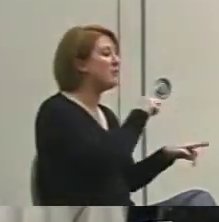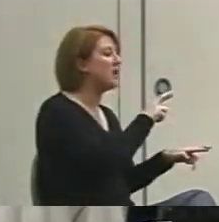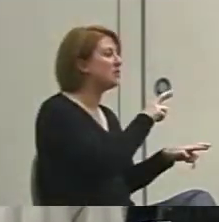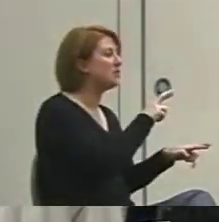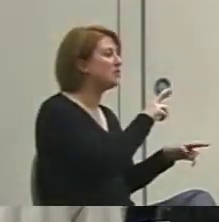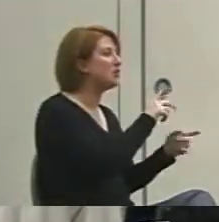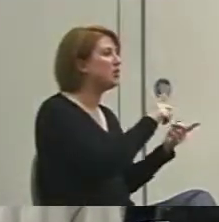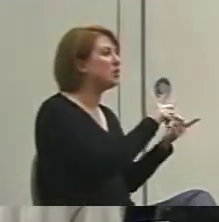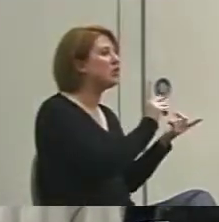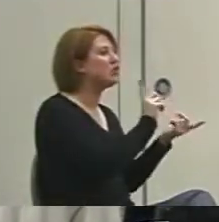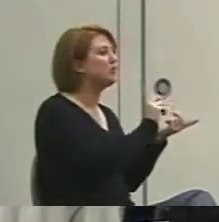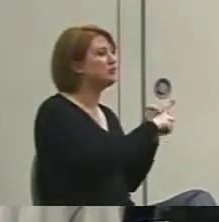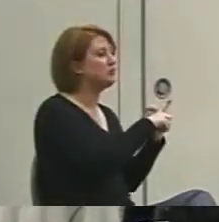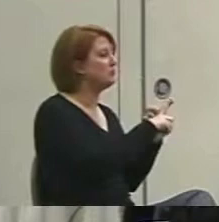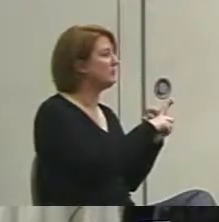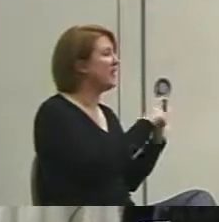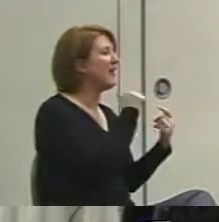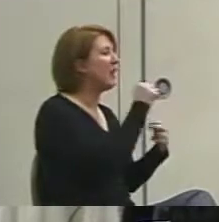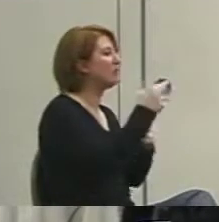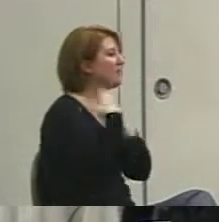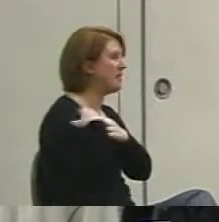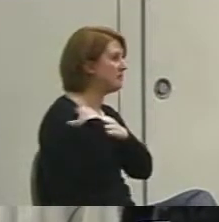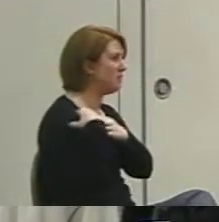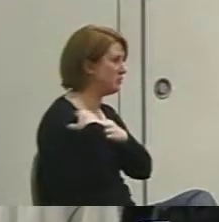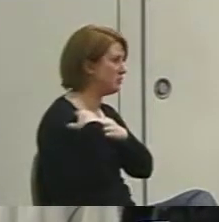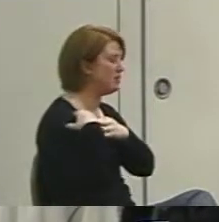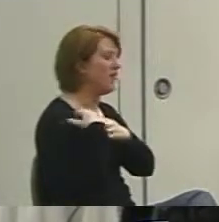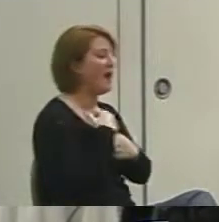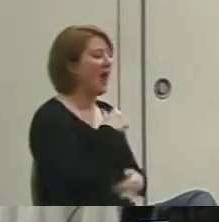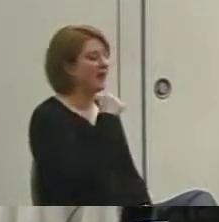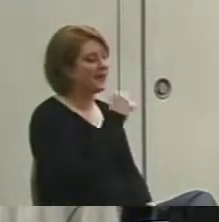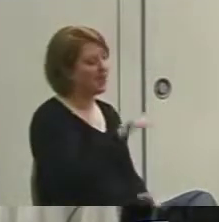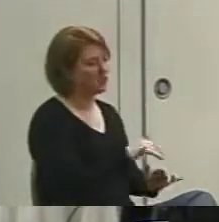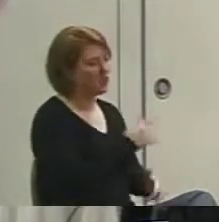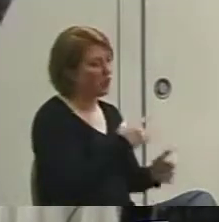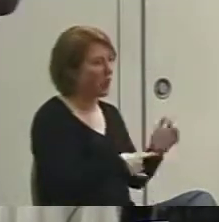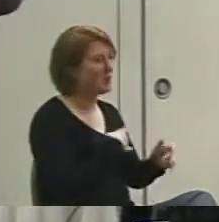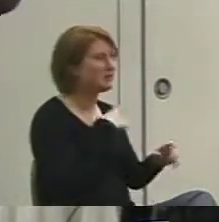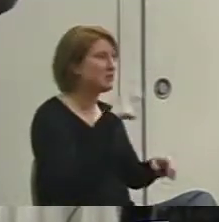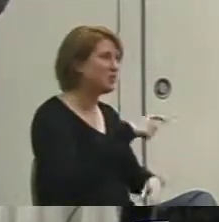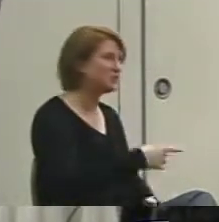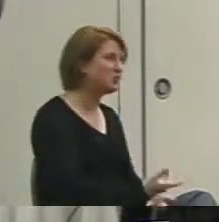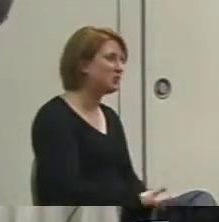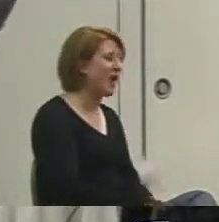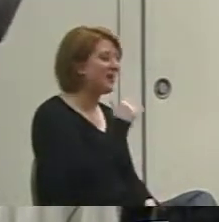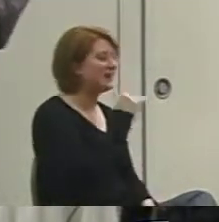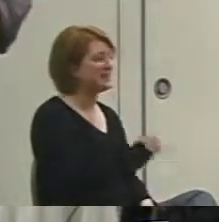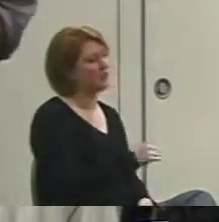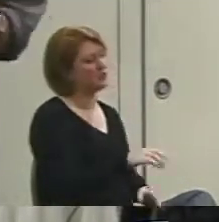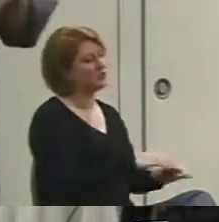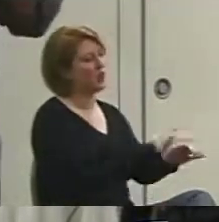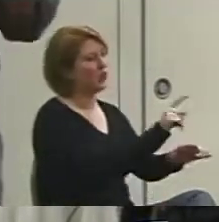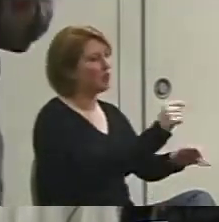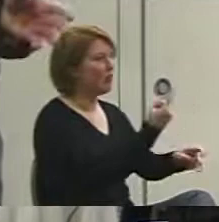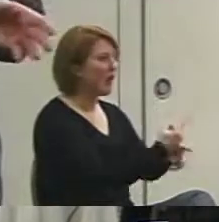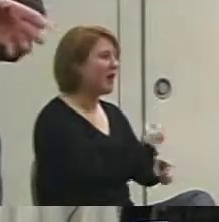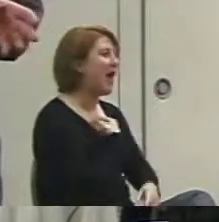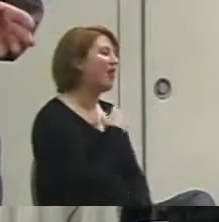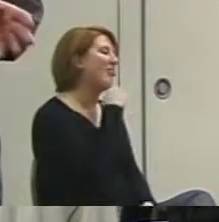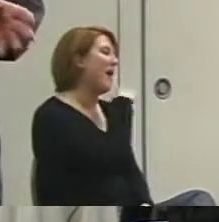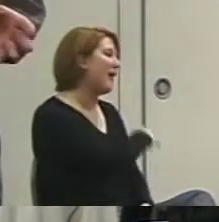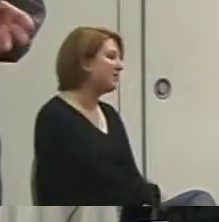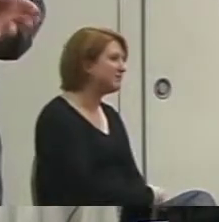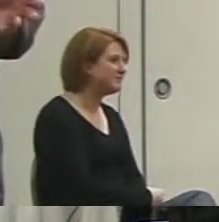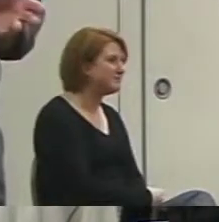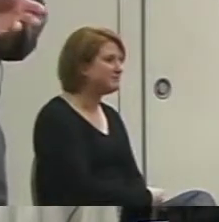to being irresponsible. I have not done what I'm supposed to do, I didn't do this correctly, etc. I'll lie about it